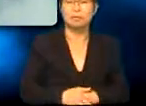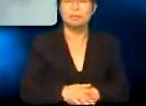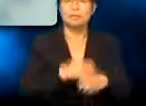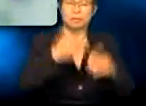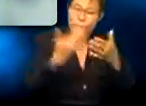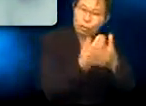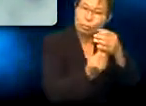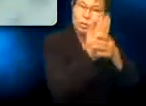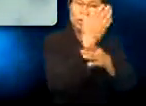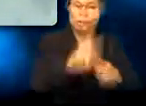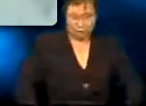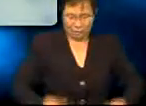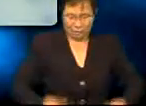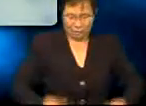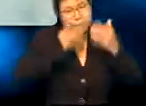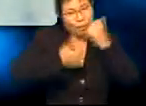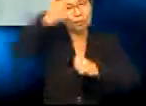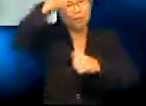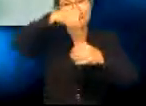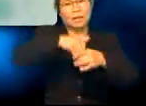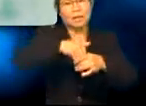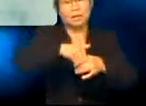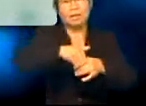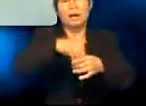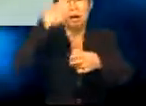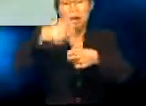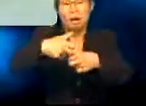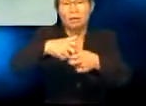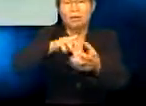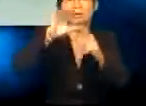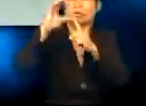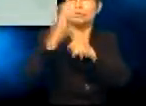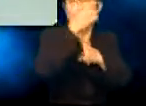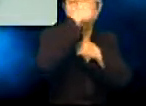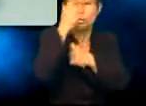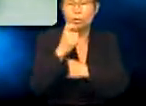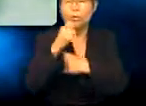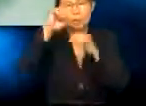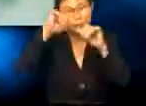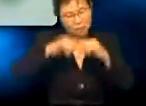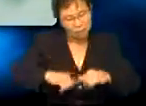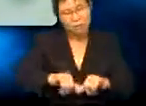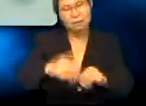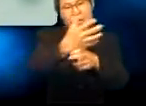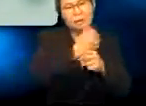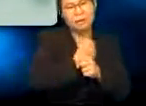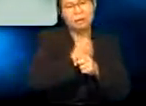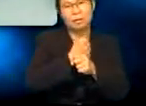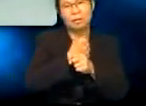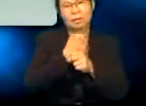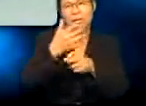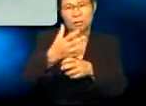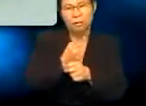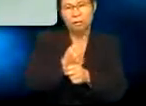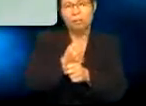the new plants can survive better in harsh conditions because they can still obtain food from